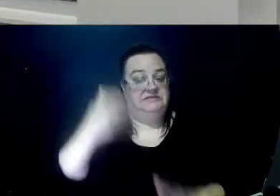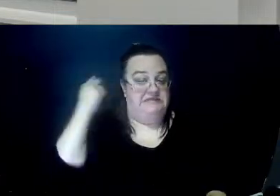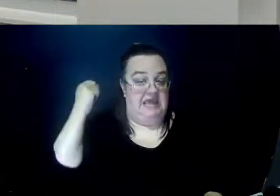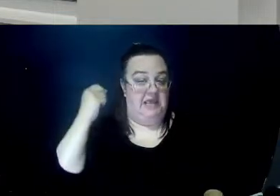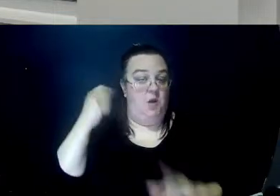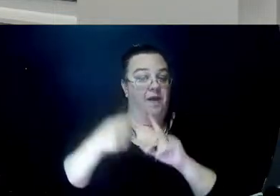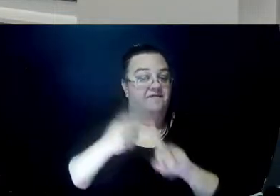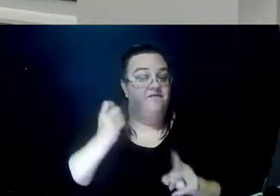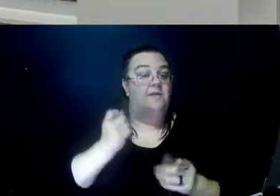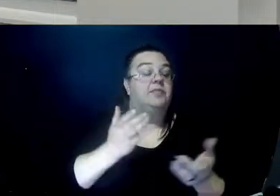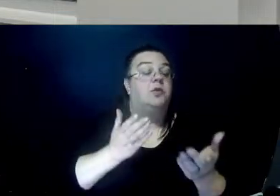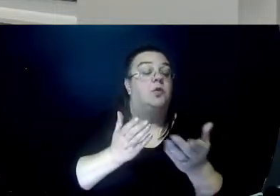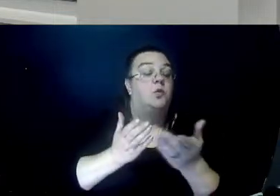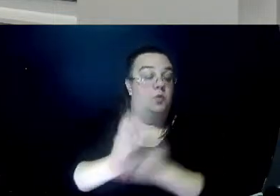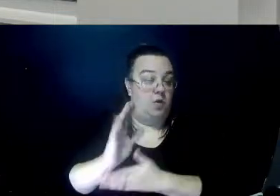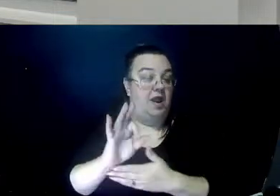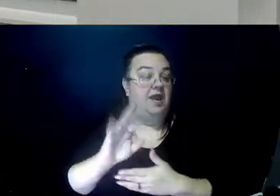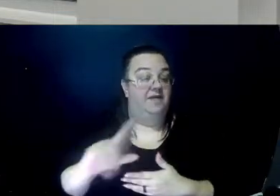from the rightful